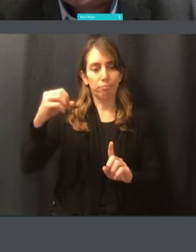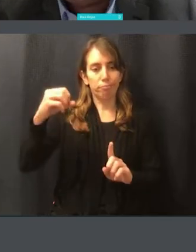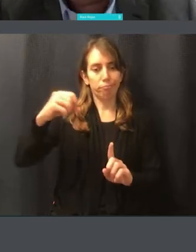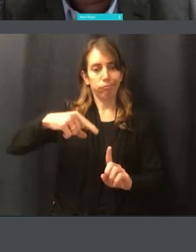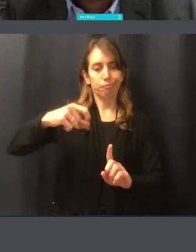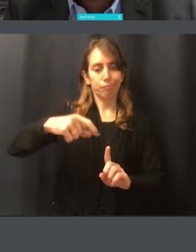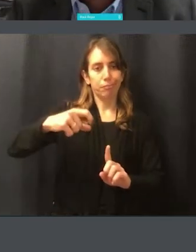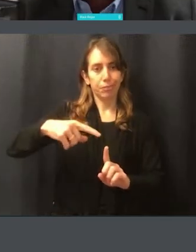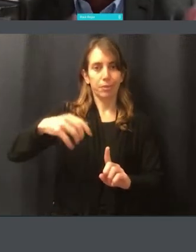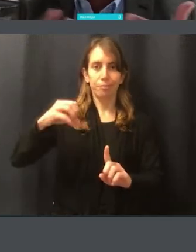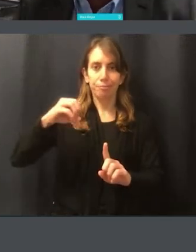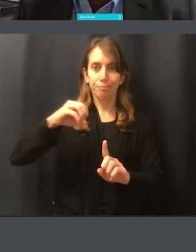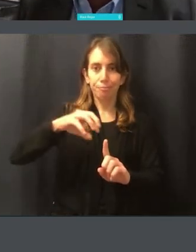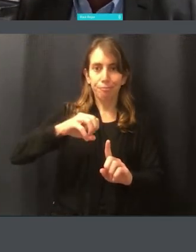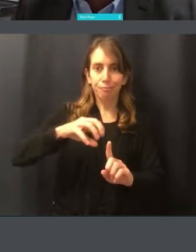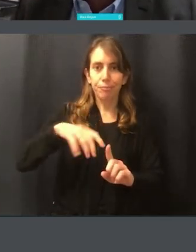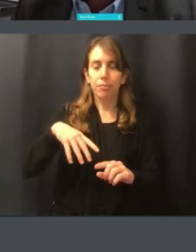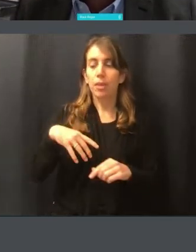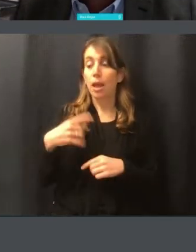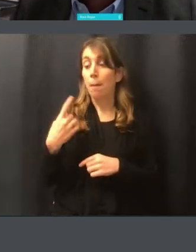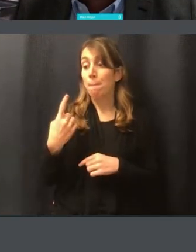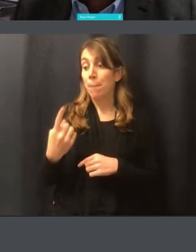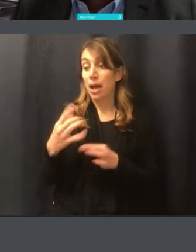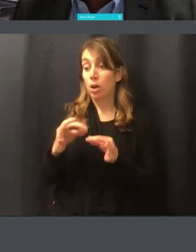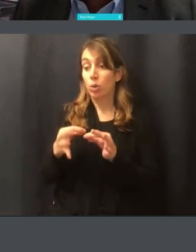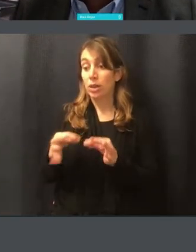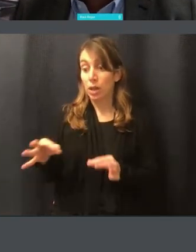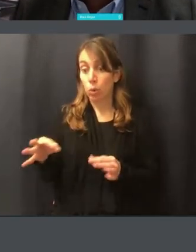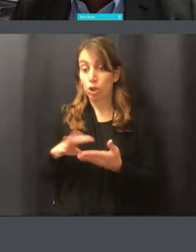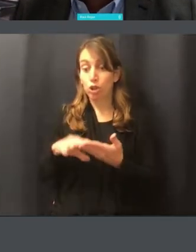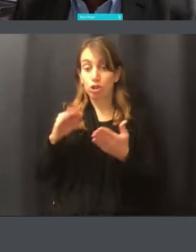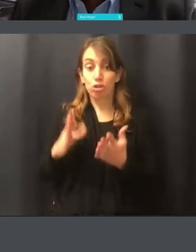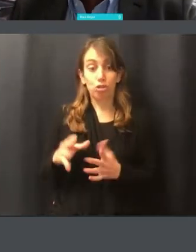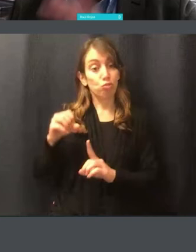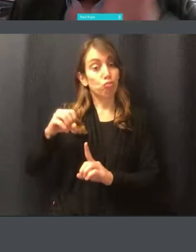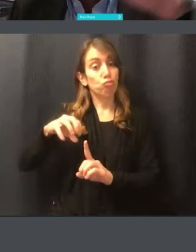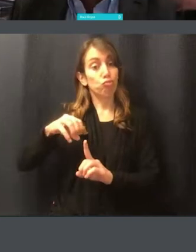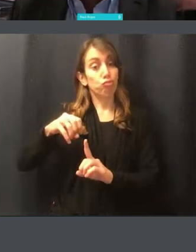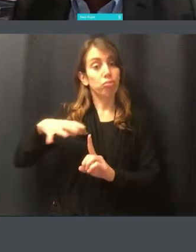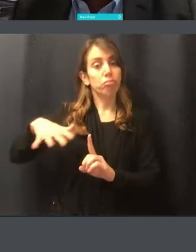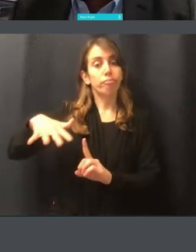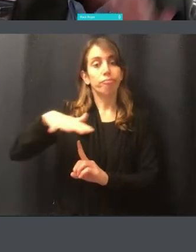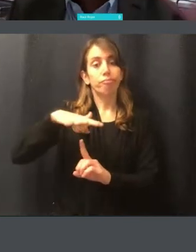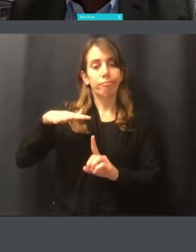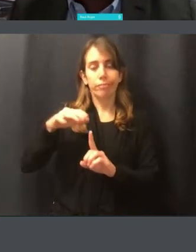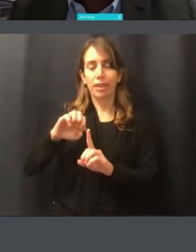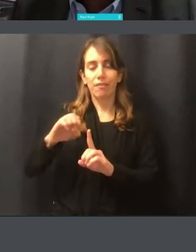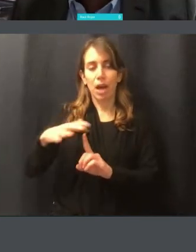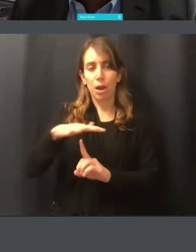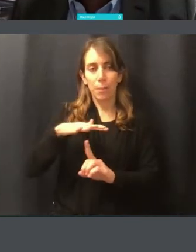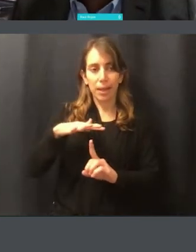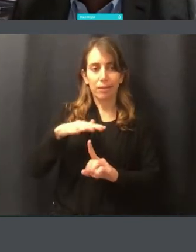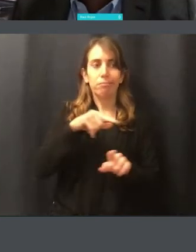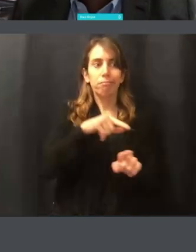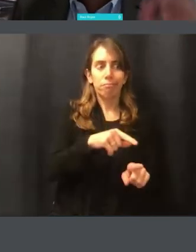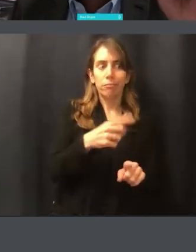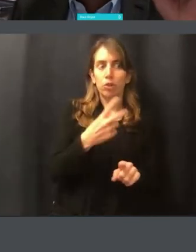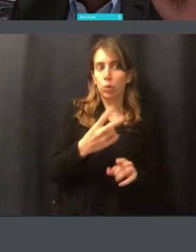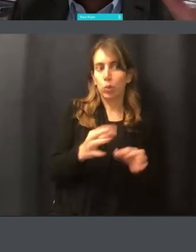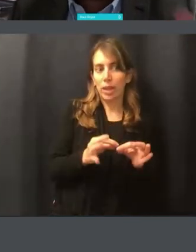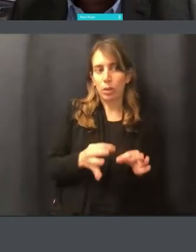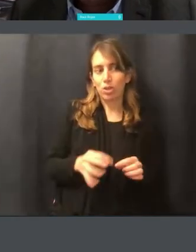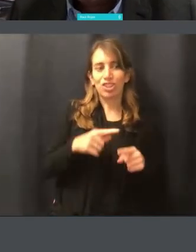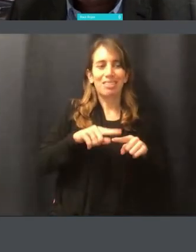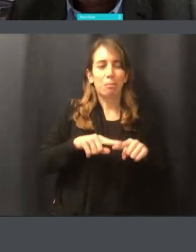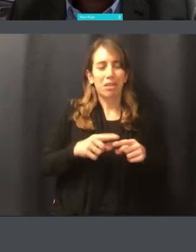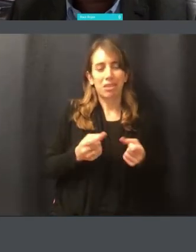these differences that monolinguals experience versus dual language learners, right? So even though we might have all these systems intact at birth, we know